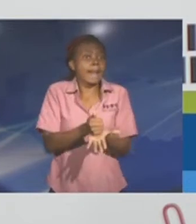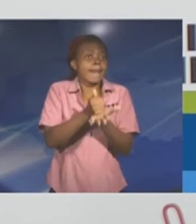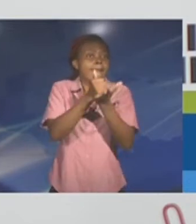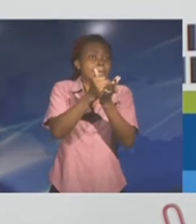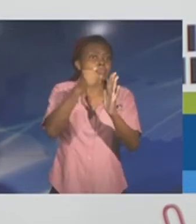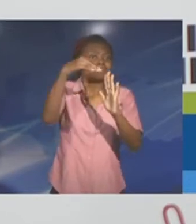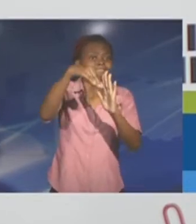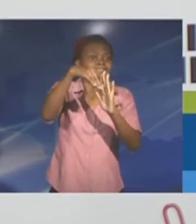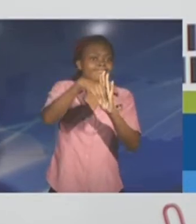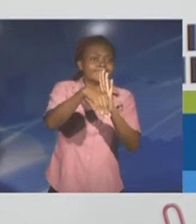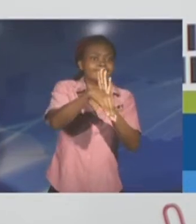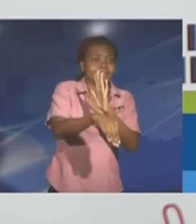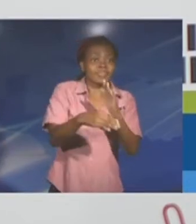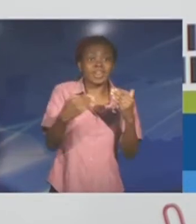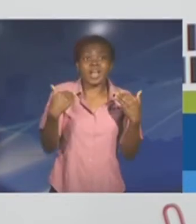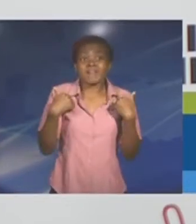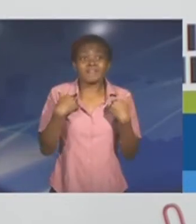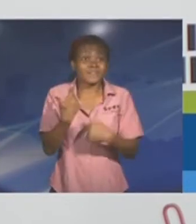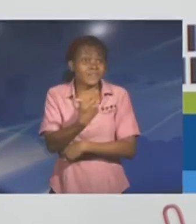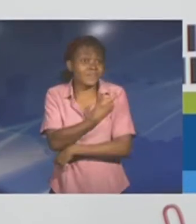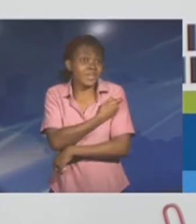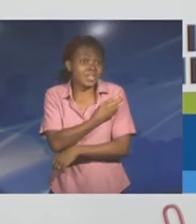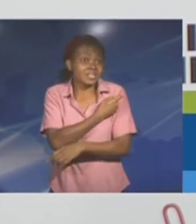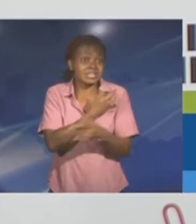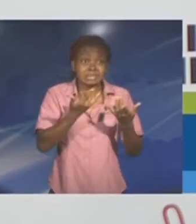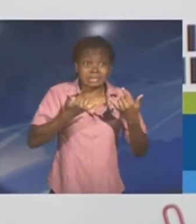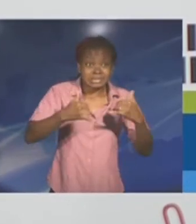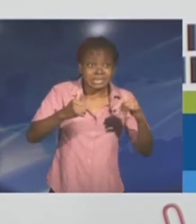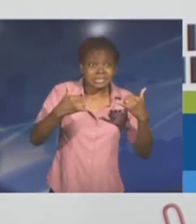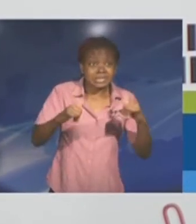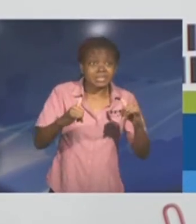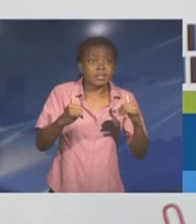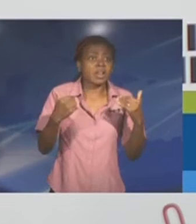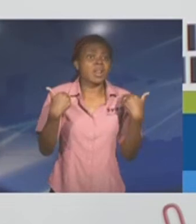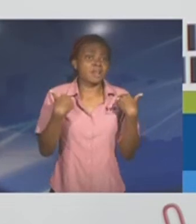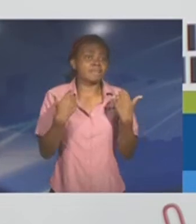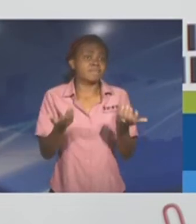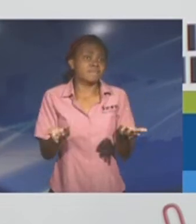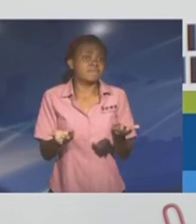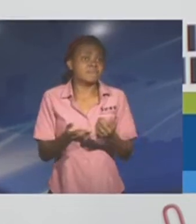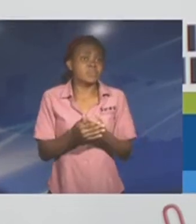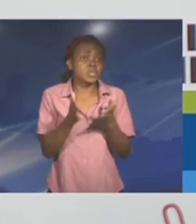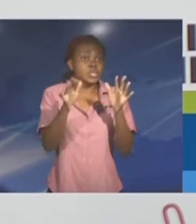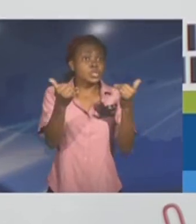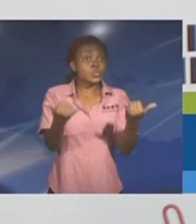The vaccination numbers have plateaued. People have they've reached their